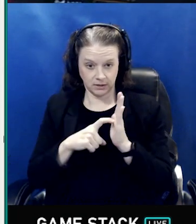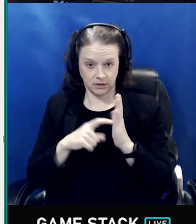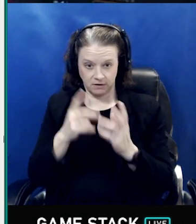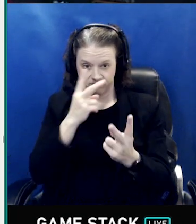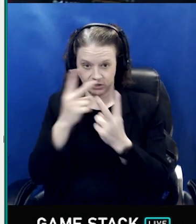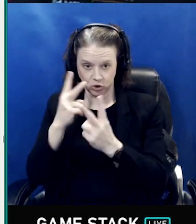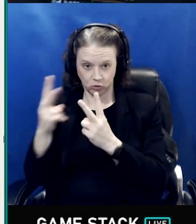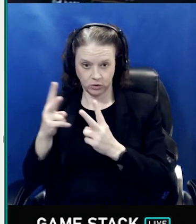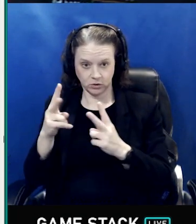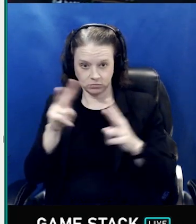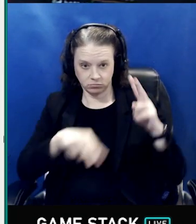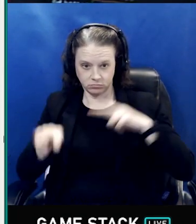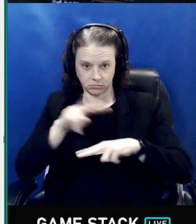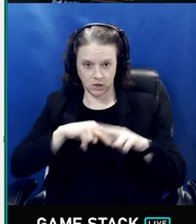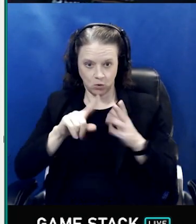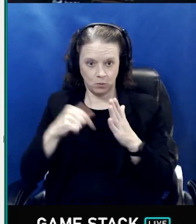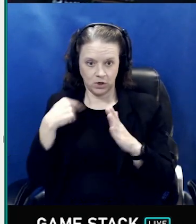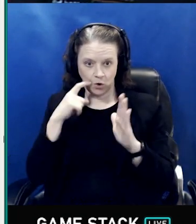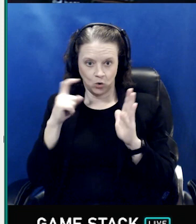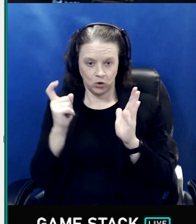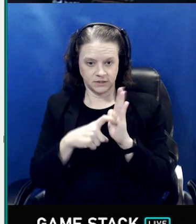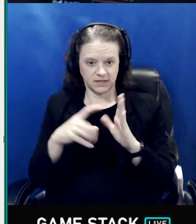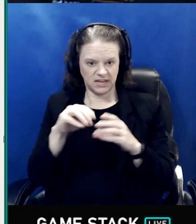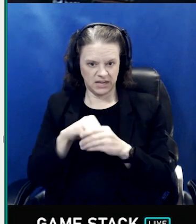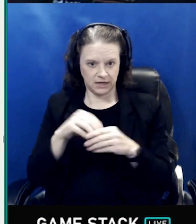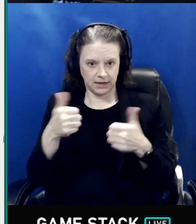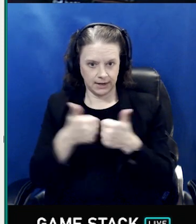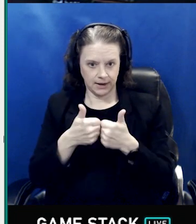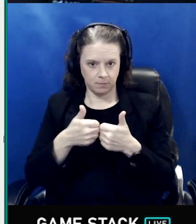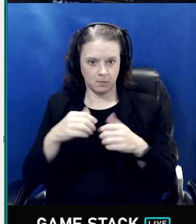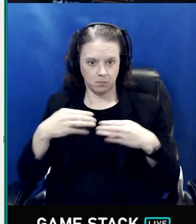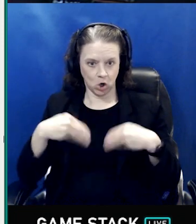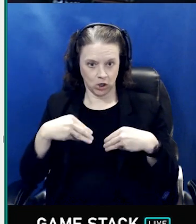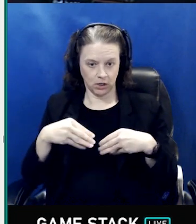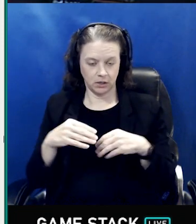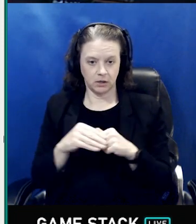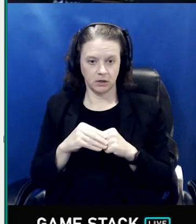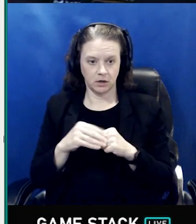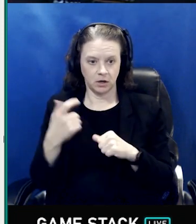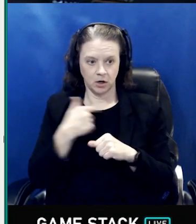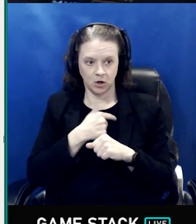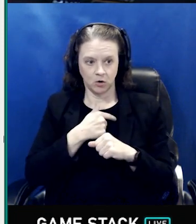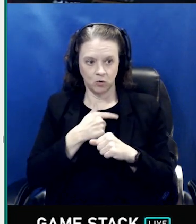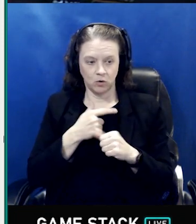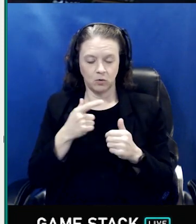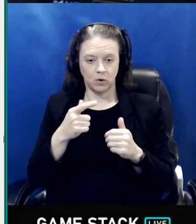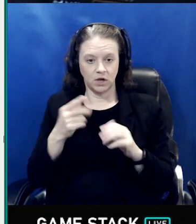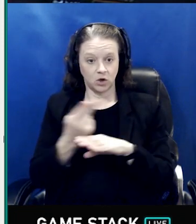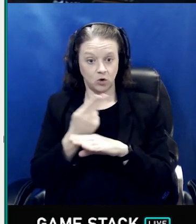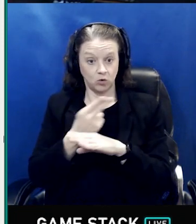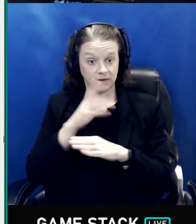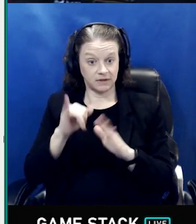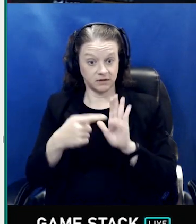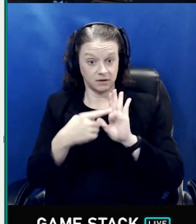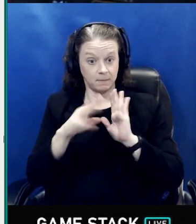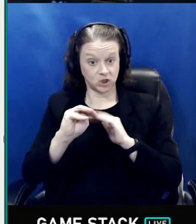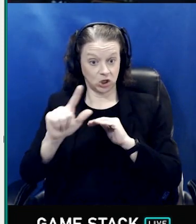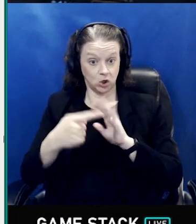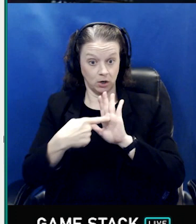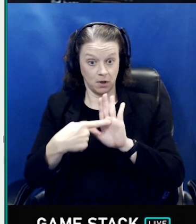market. With buying logs, we built a machine learning model to identify abusers using Azure Machine